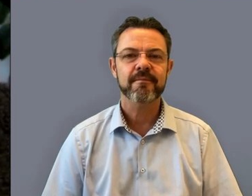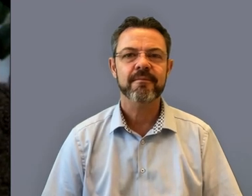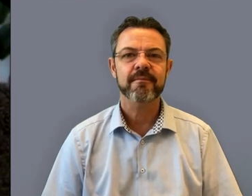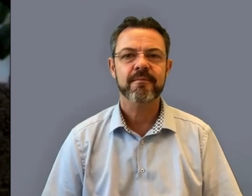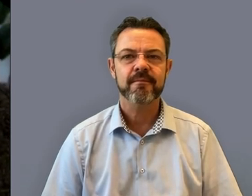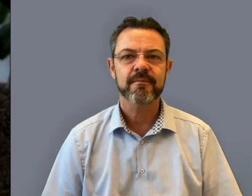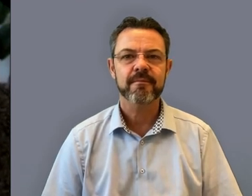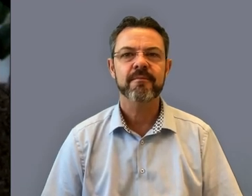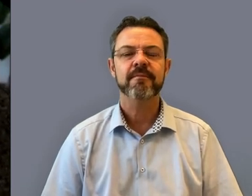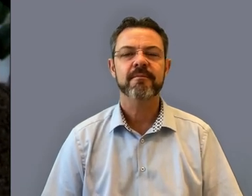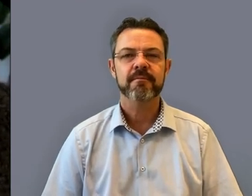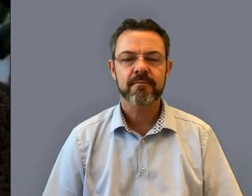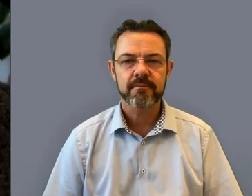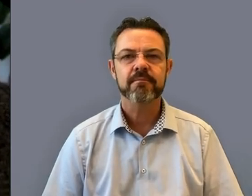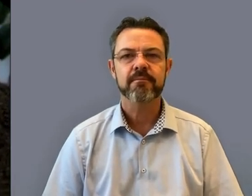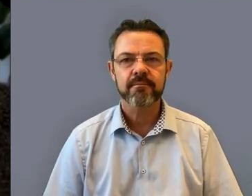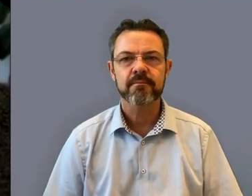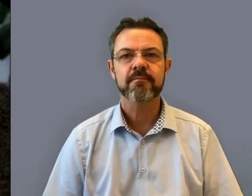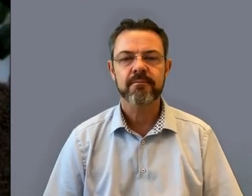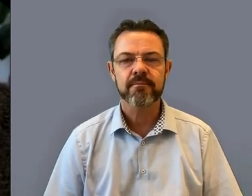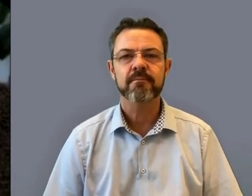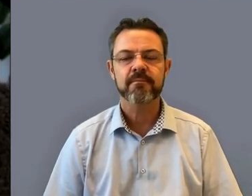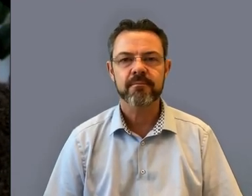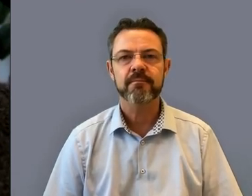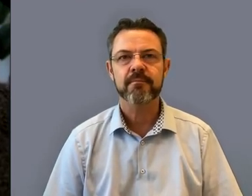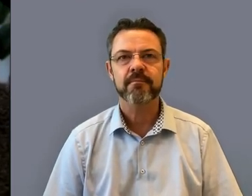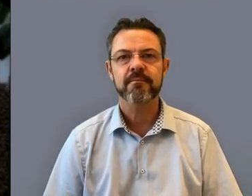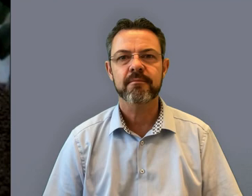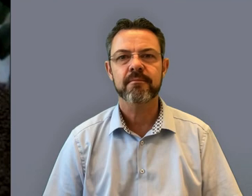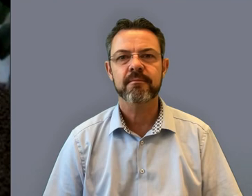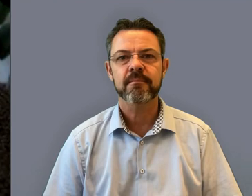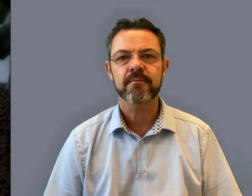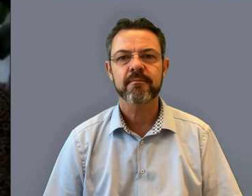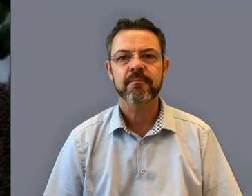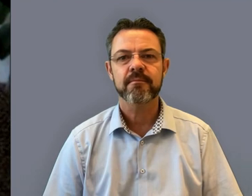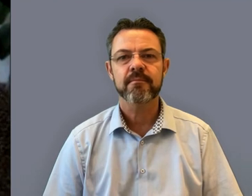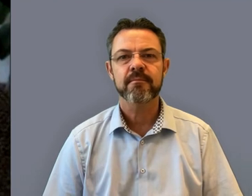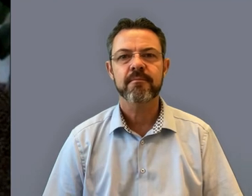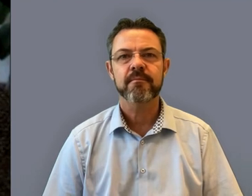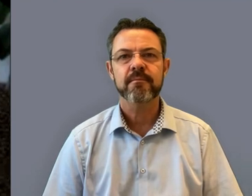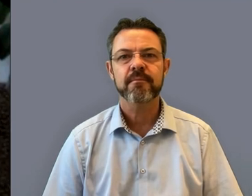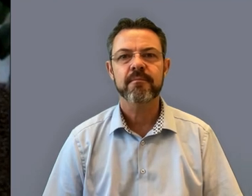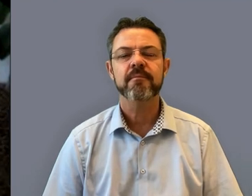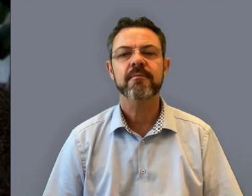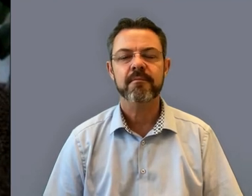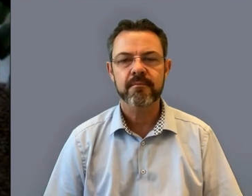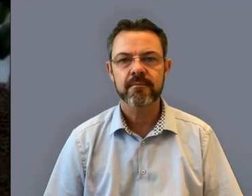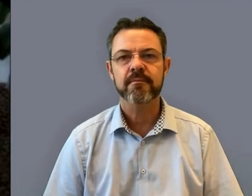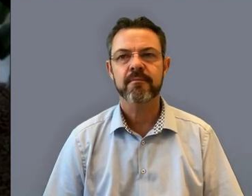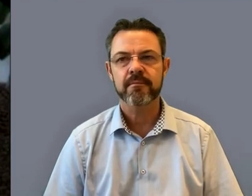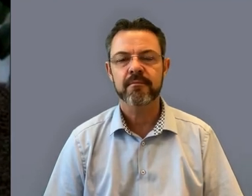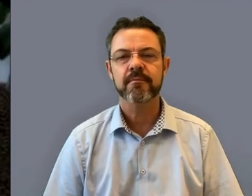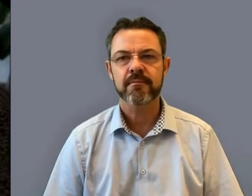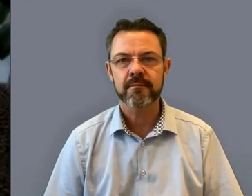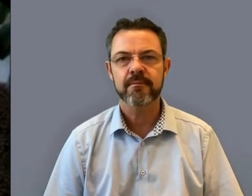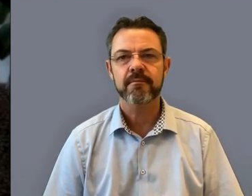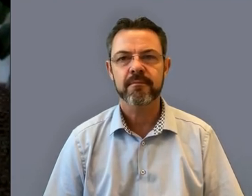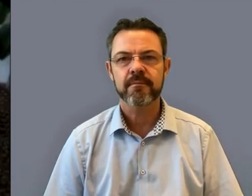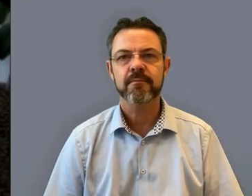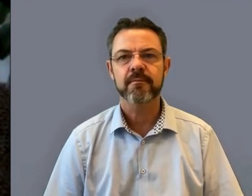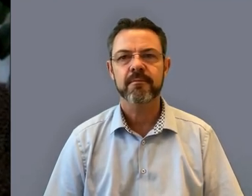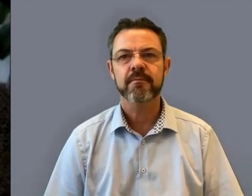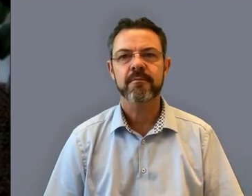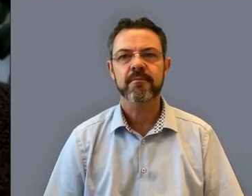contradiction with optimized. So with an optimized system, you want to be as lean as possible and